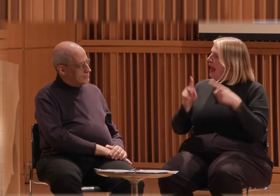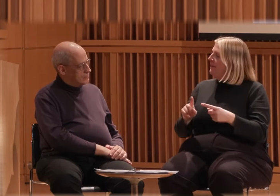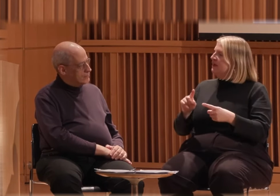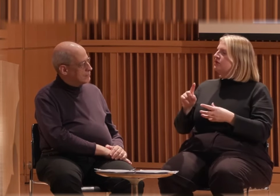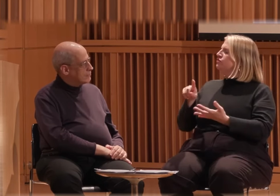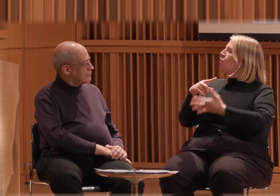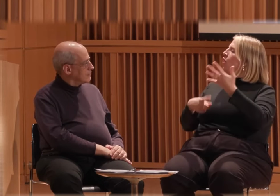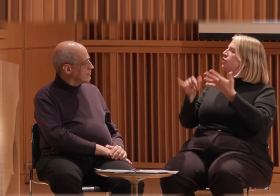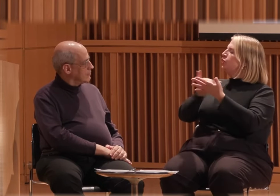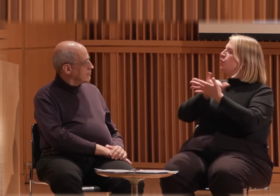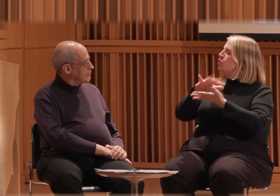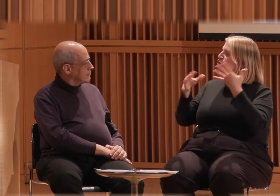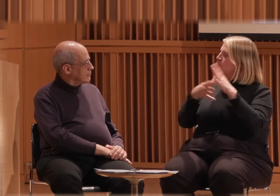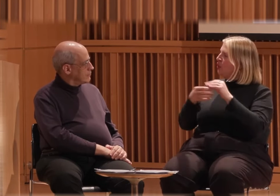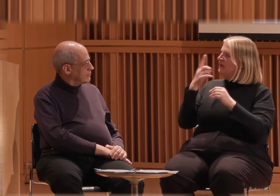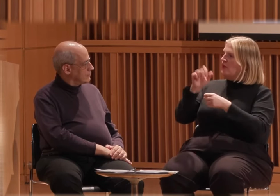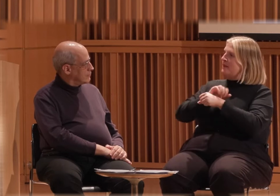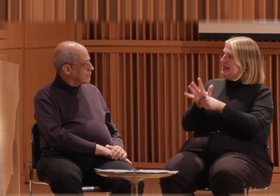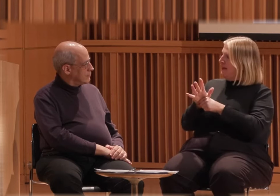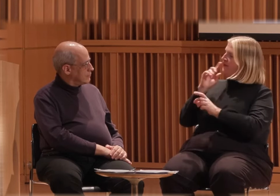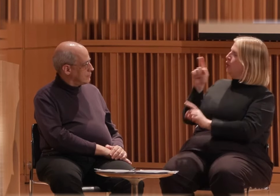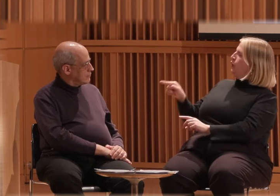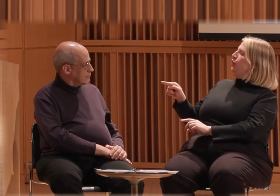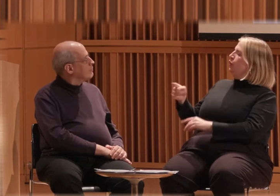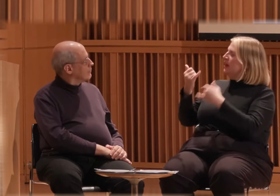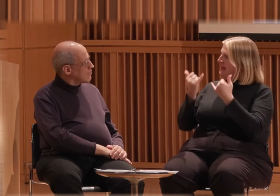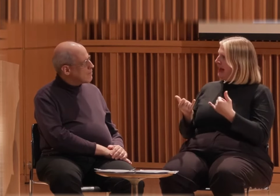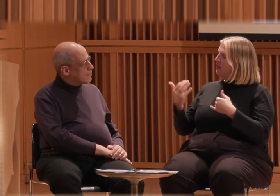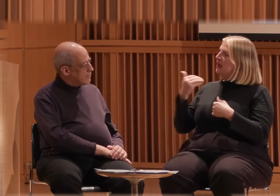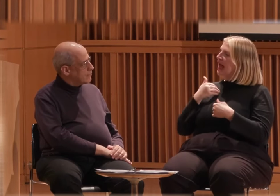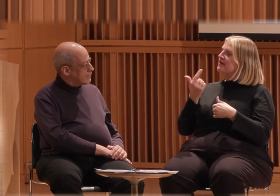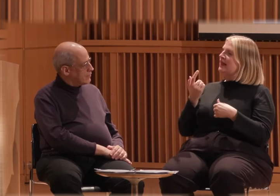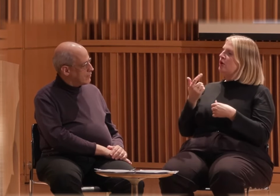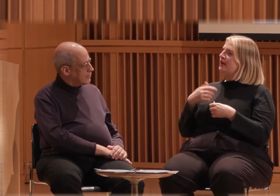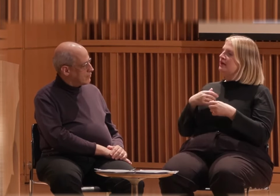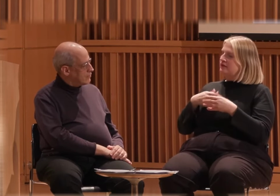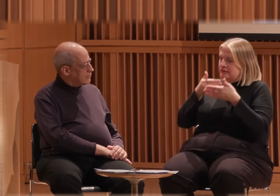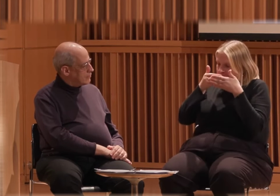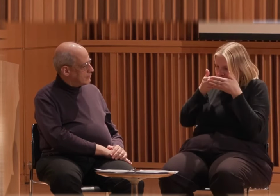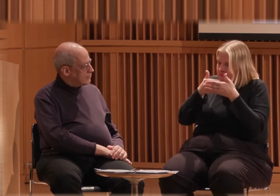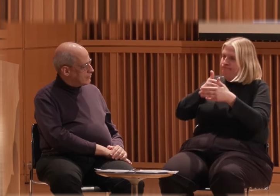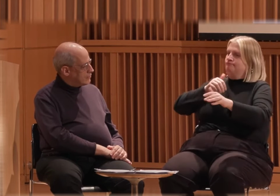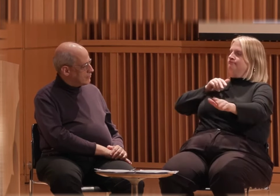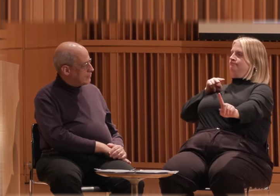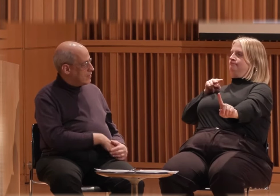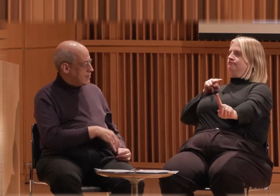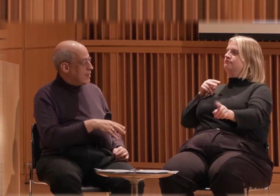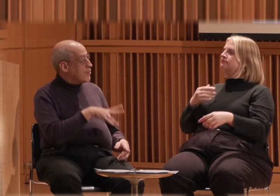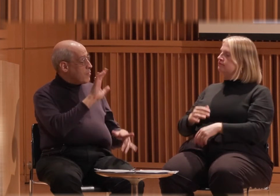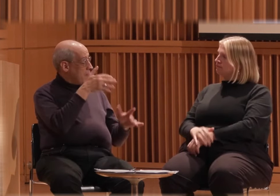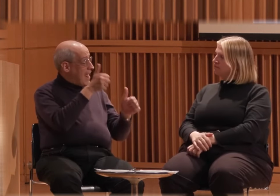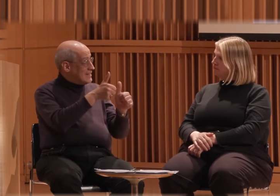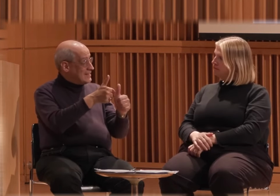story of the pandemic to you now that we have a little bit of distance? Yeah, and that little bit of